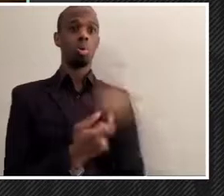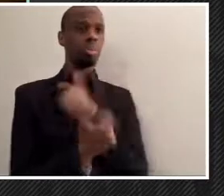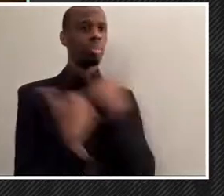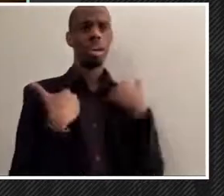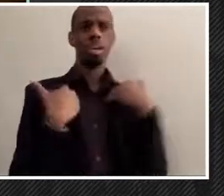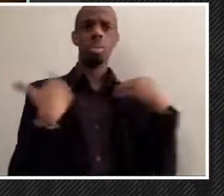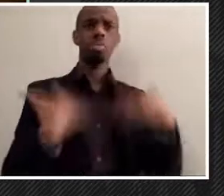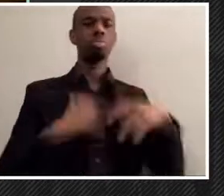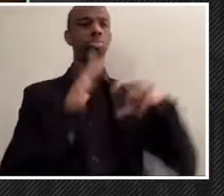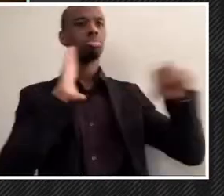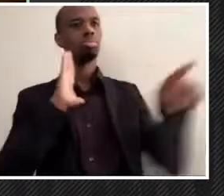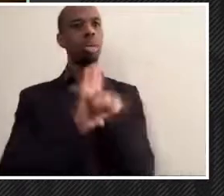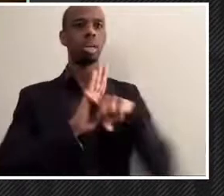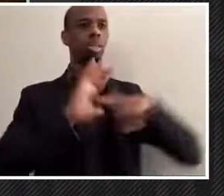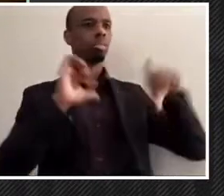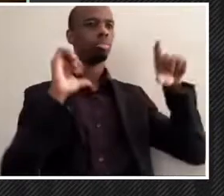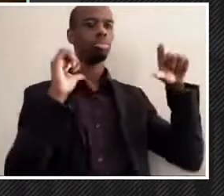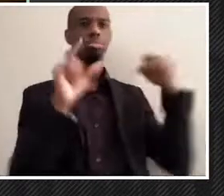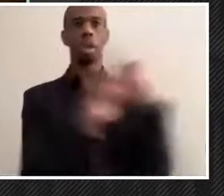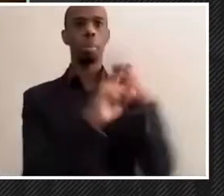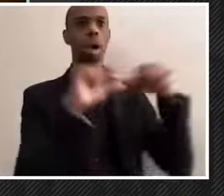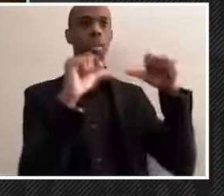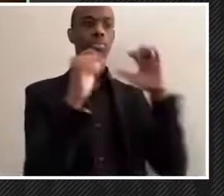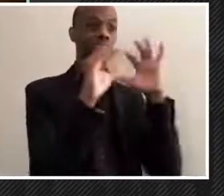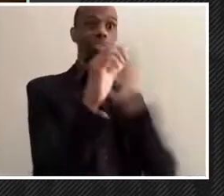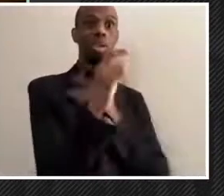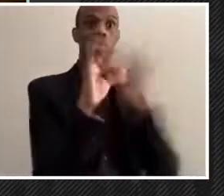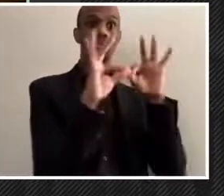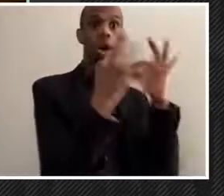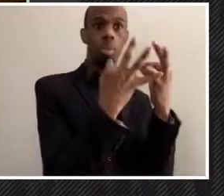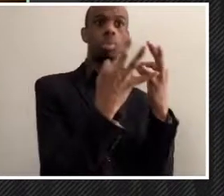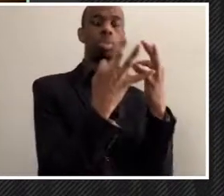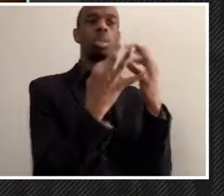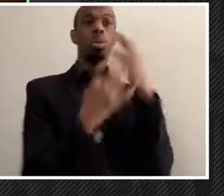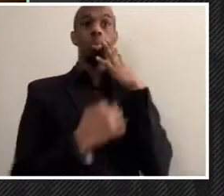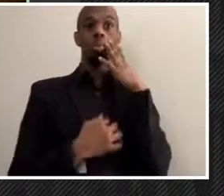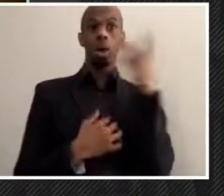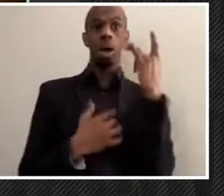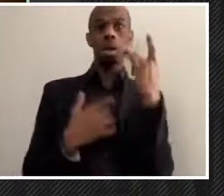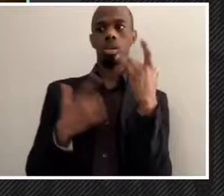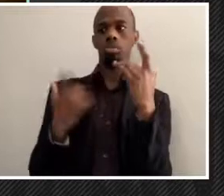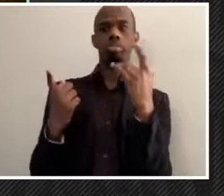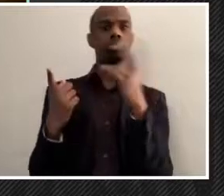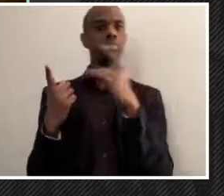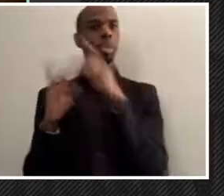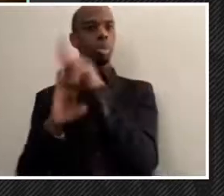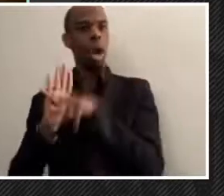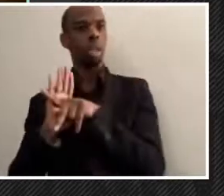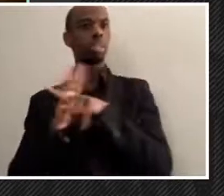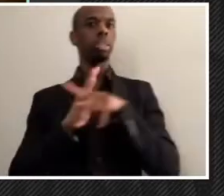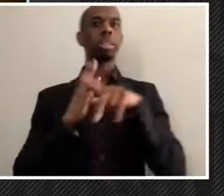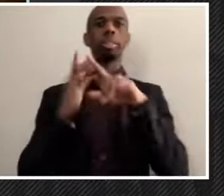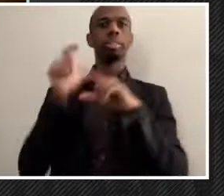negative impact as a family as a result of policies by Republicans to strip away healthcare services in our state, right?